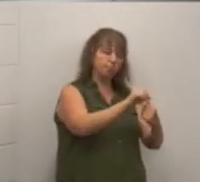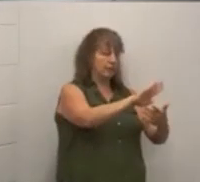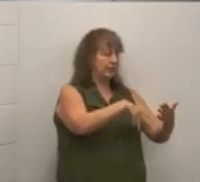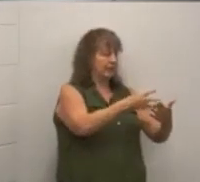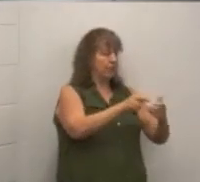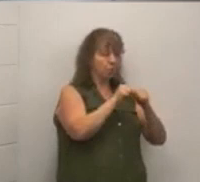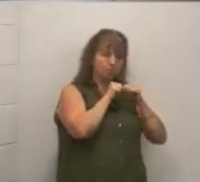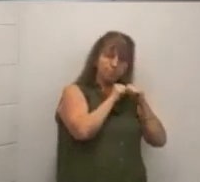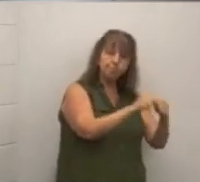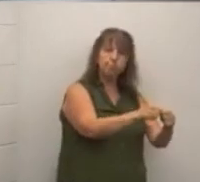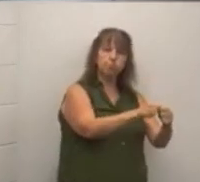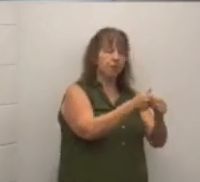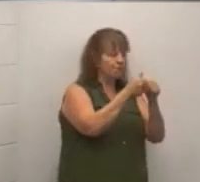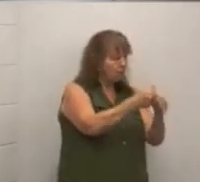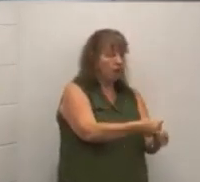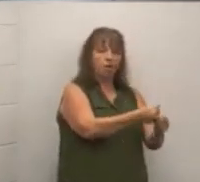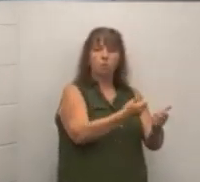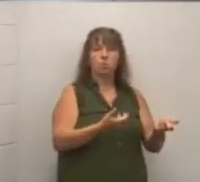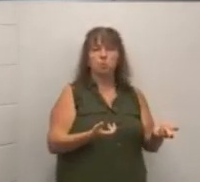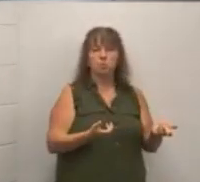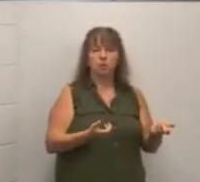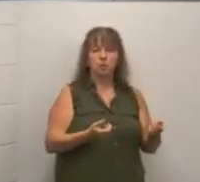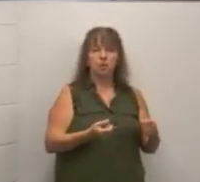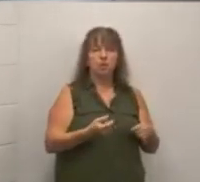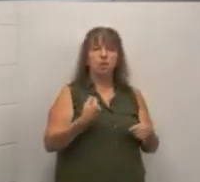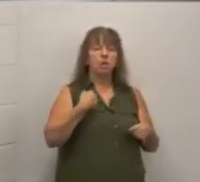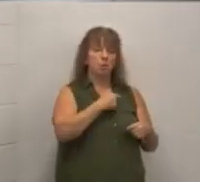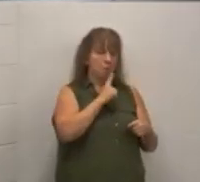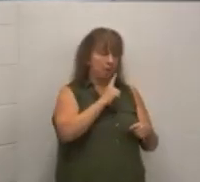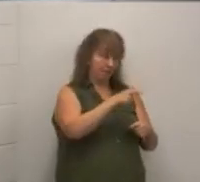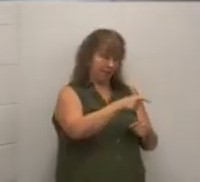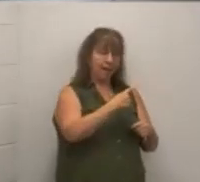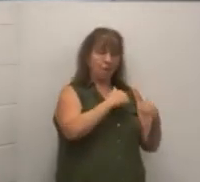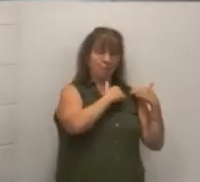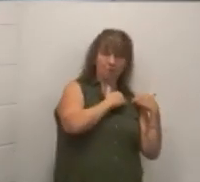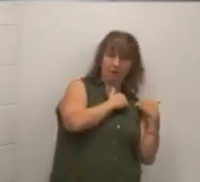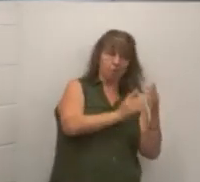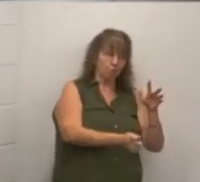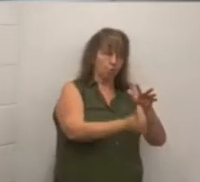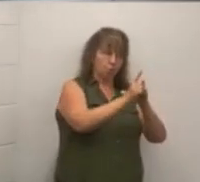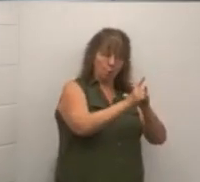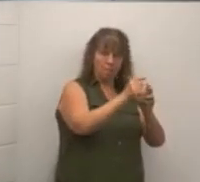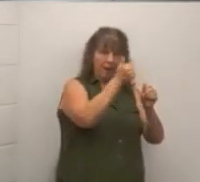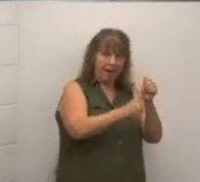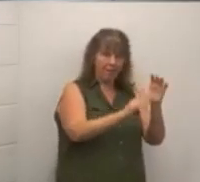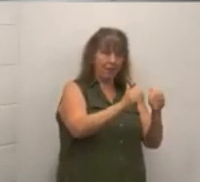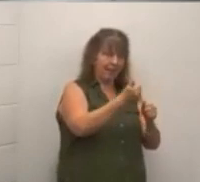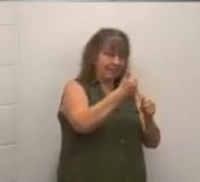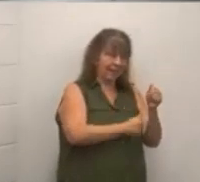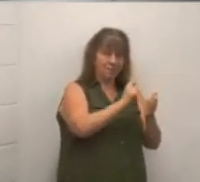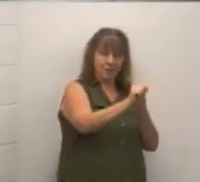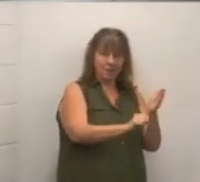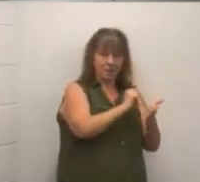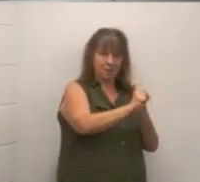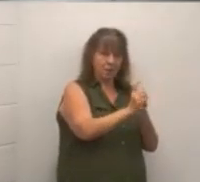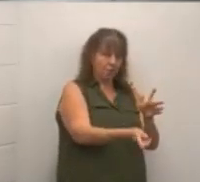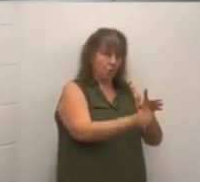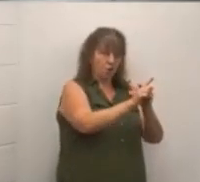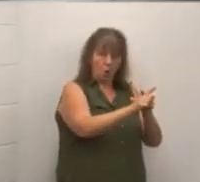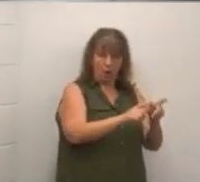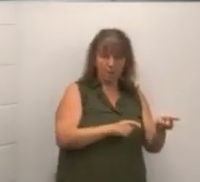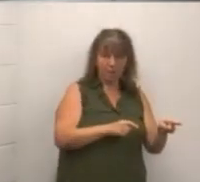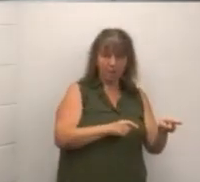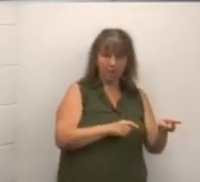schedule. We are responsible for attendance for every student, every period, and so teachers will be